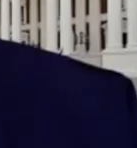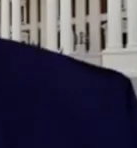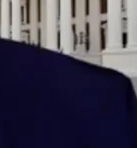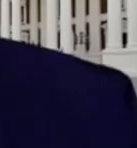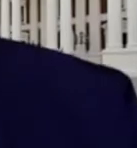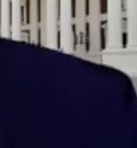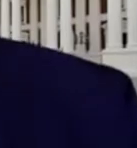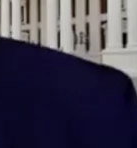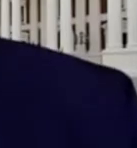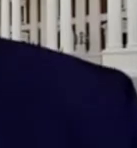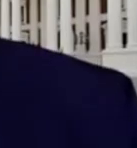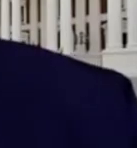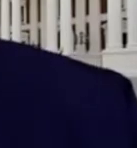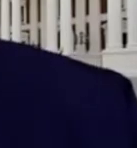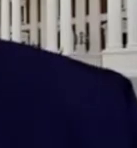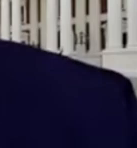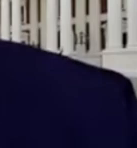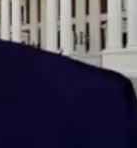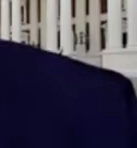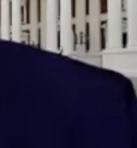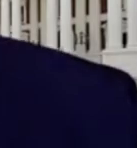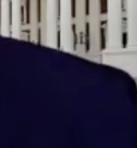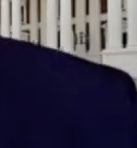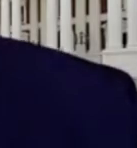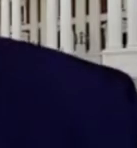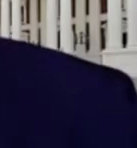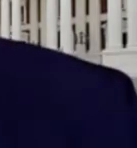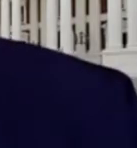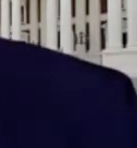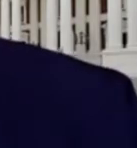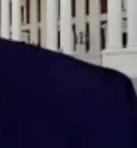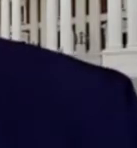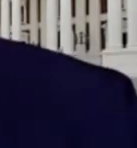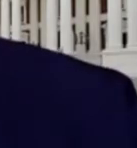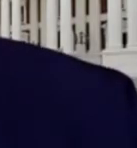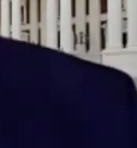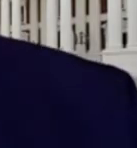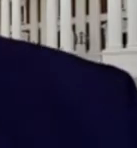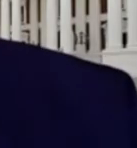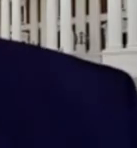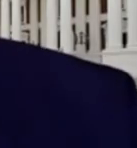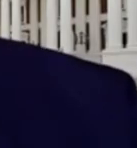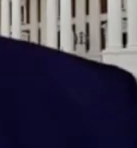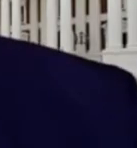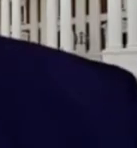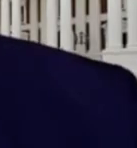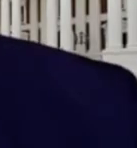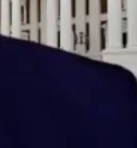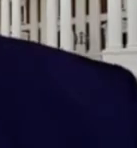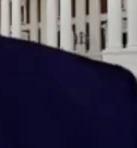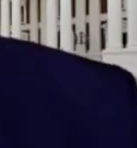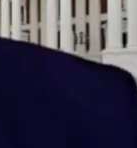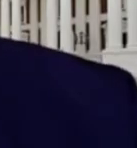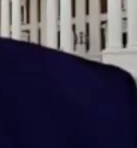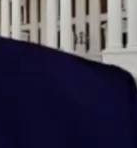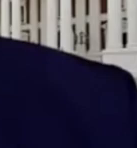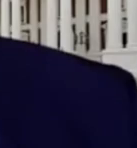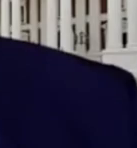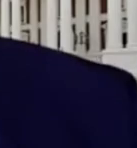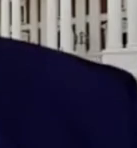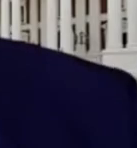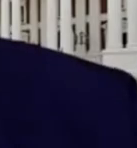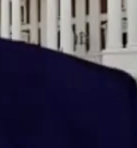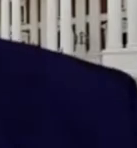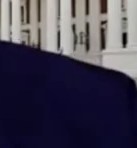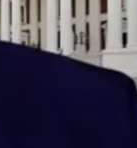a staggering 1 billion rand per day. Honourable Deputy Minister, going forward, are you of the view that